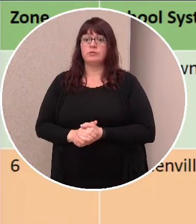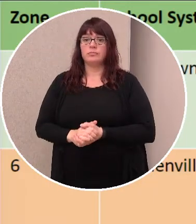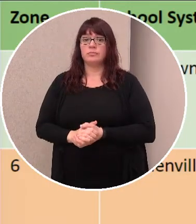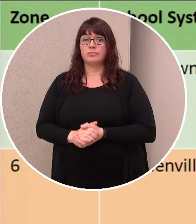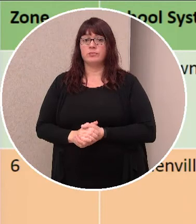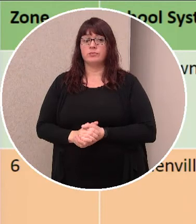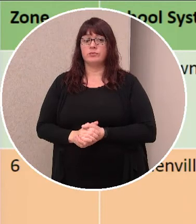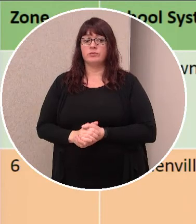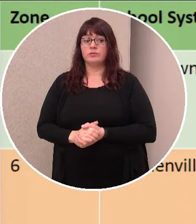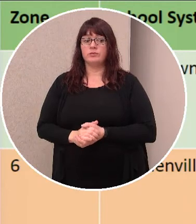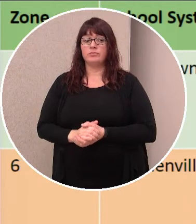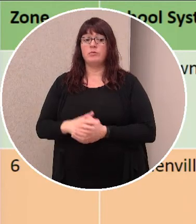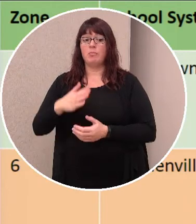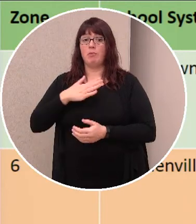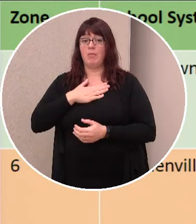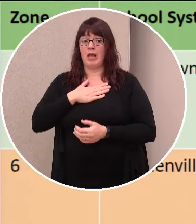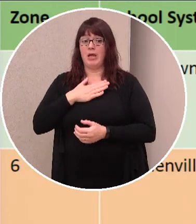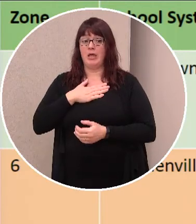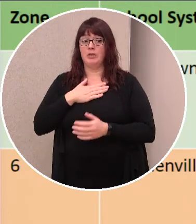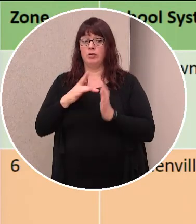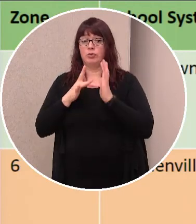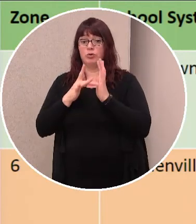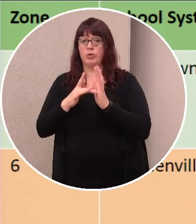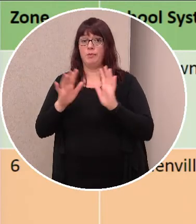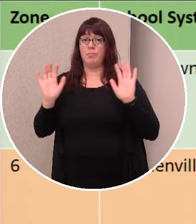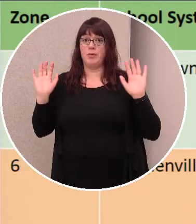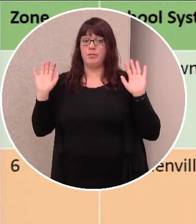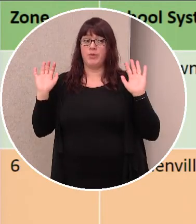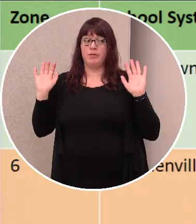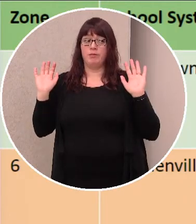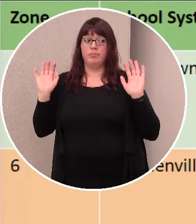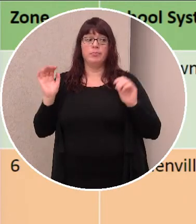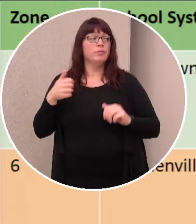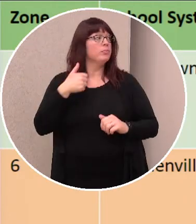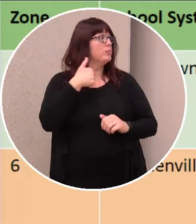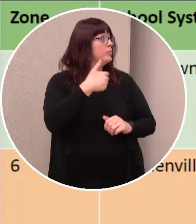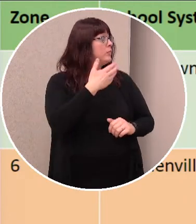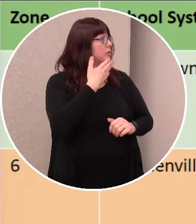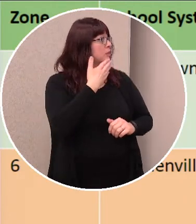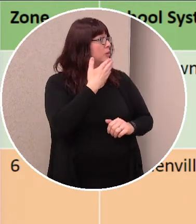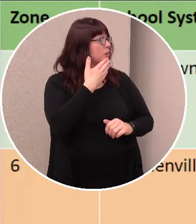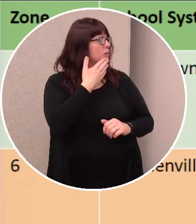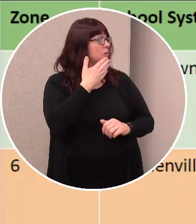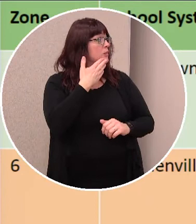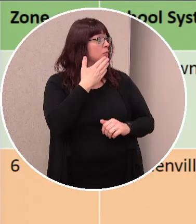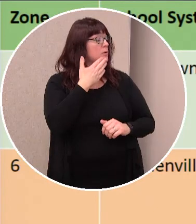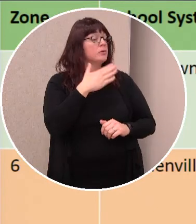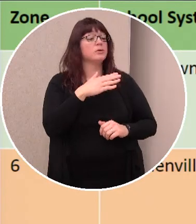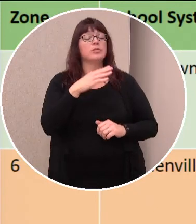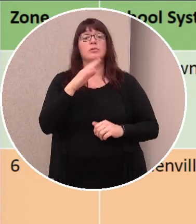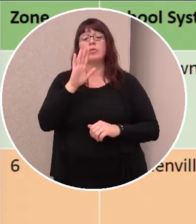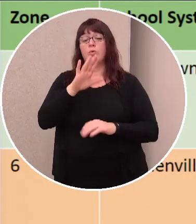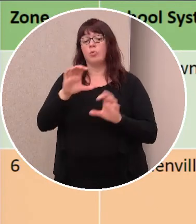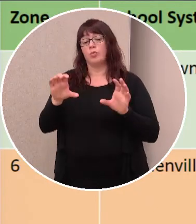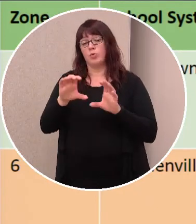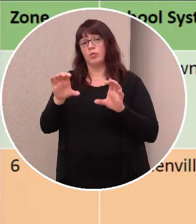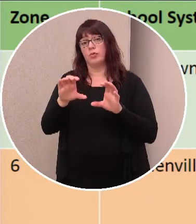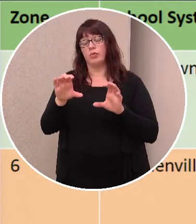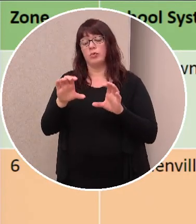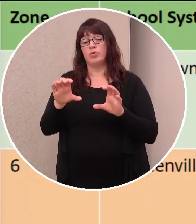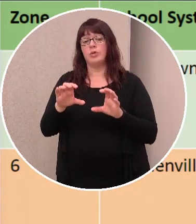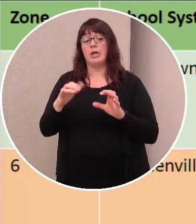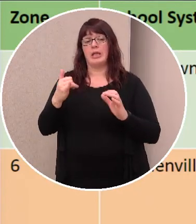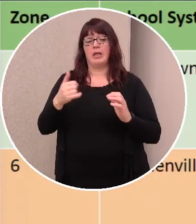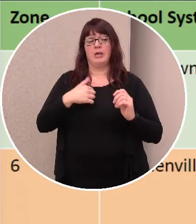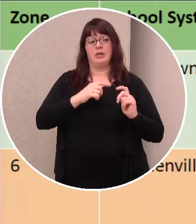That is the end of the presentation. Thank you, Doug, for your work in the presentation. I'm going to turn the